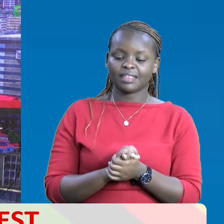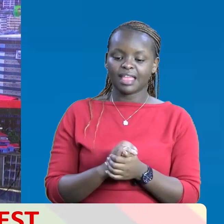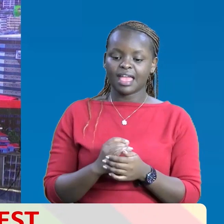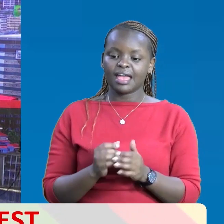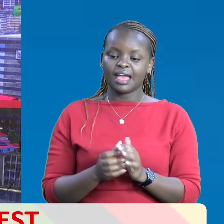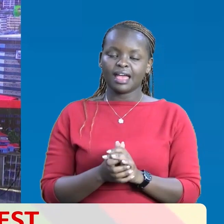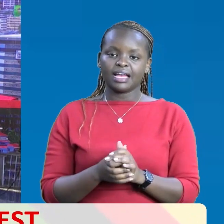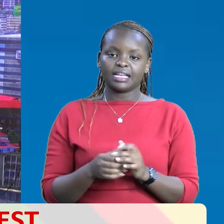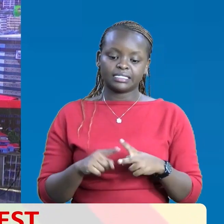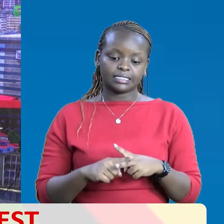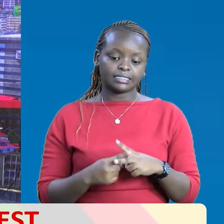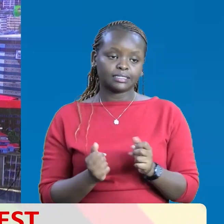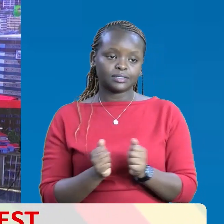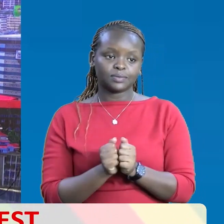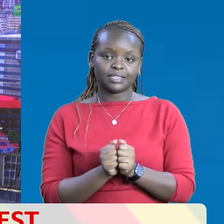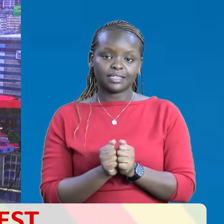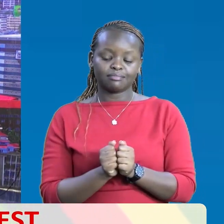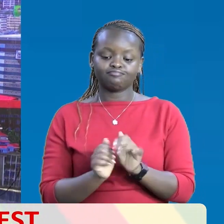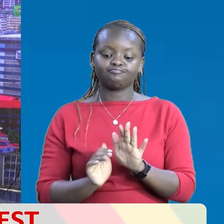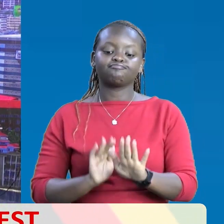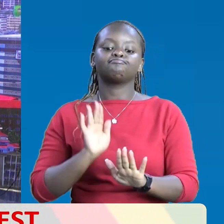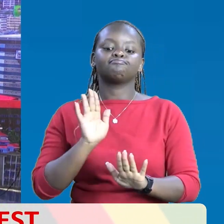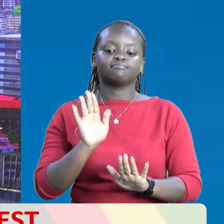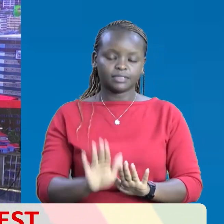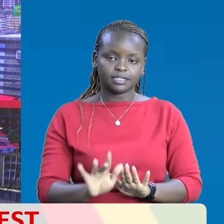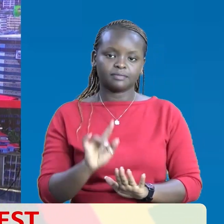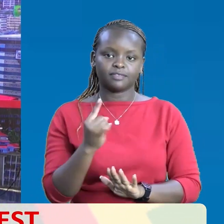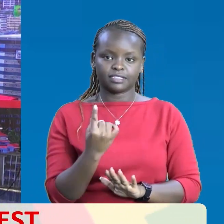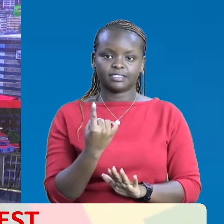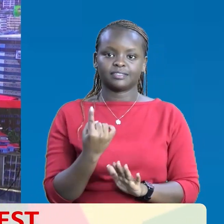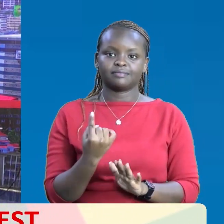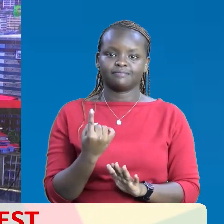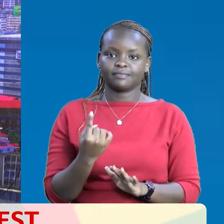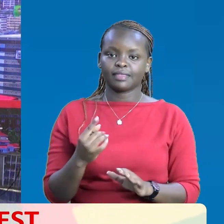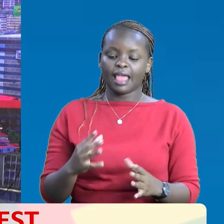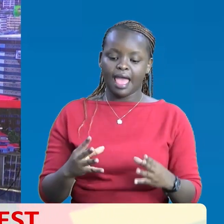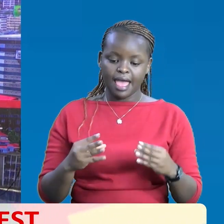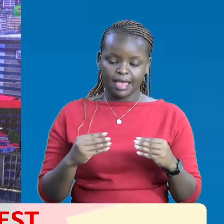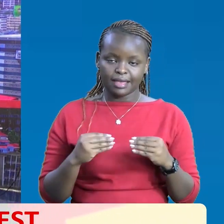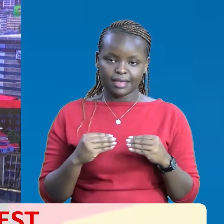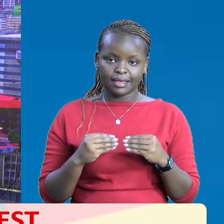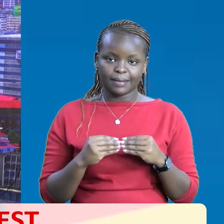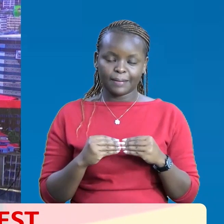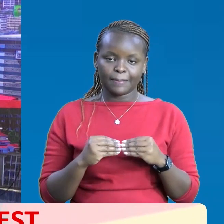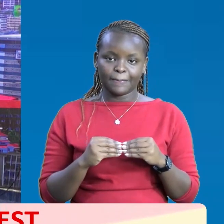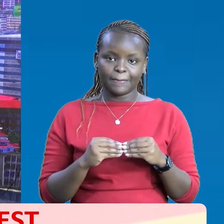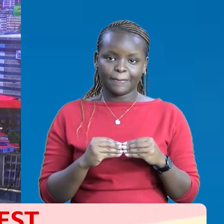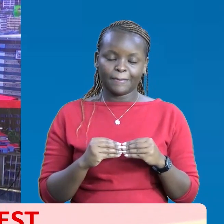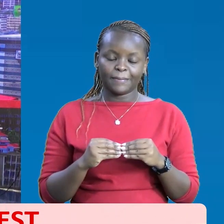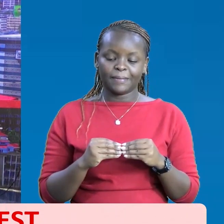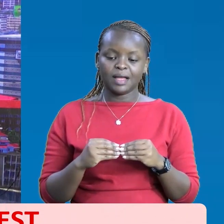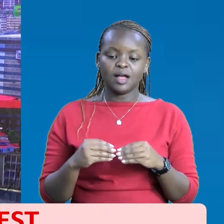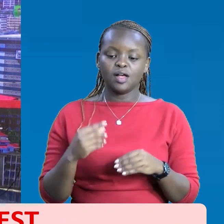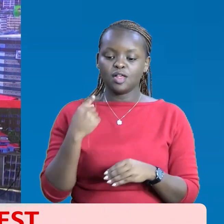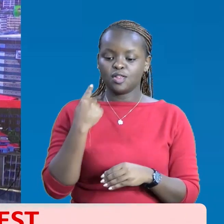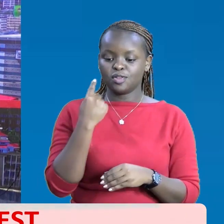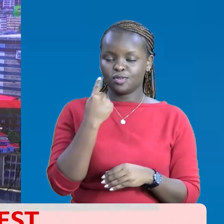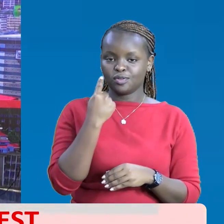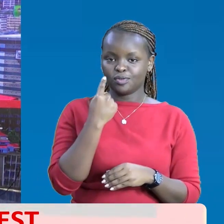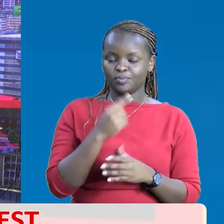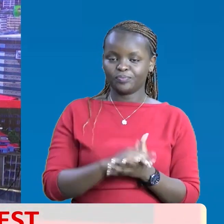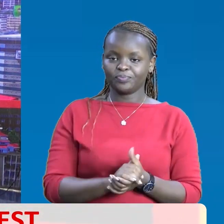starts with taking that step. First step ya kwenda look that kwa mirror kujiangalia. Unajua